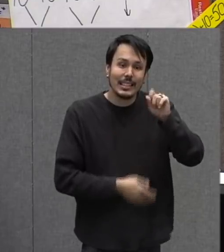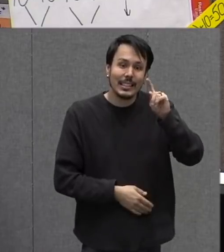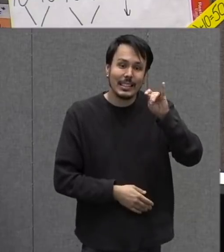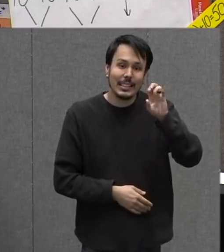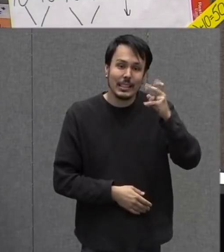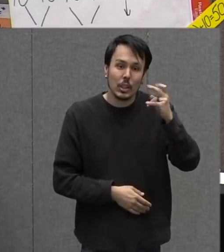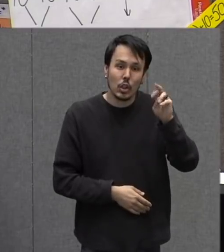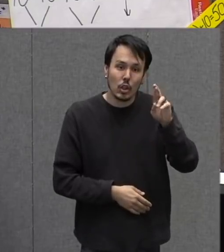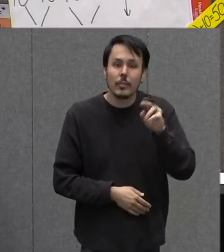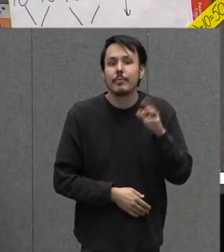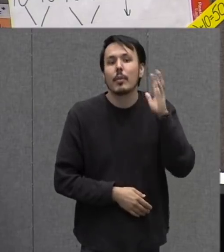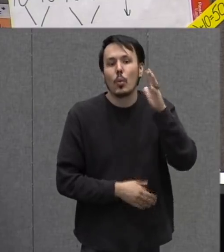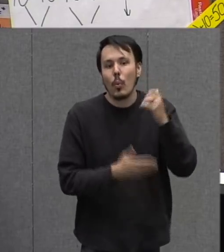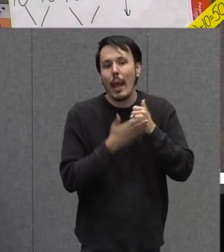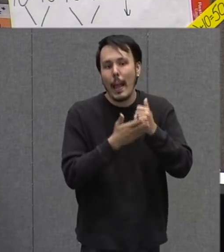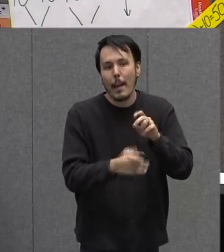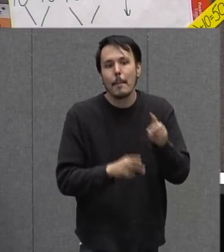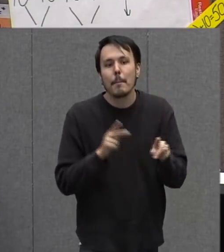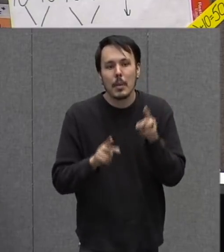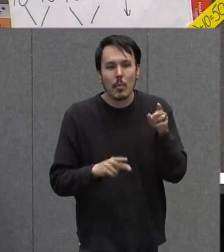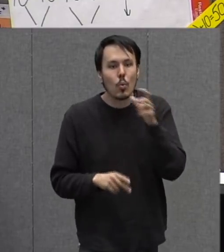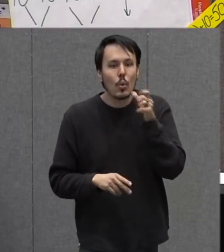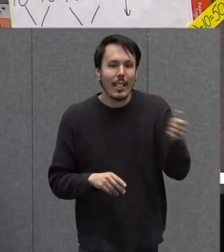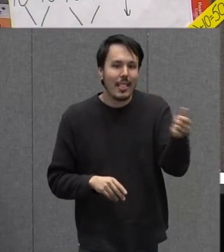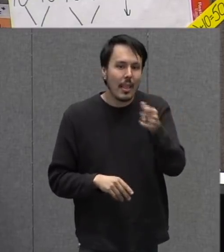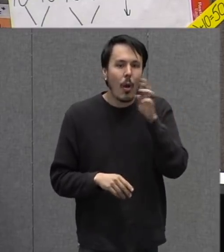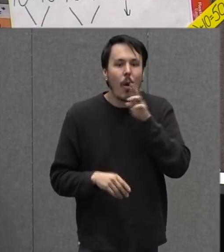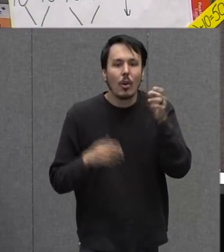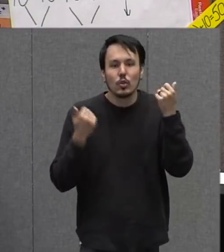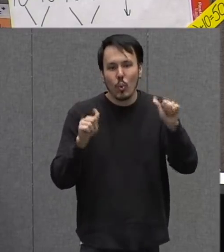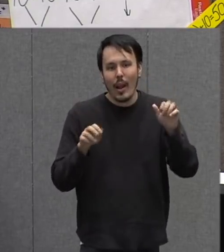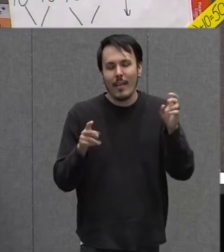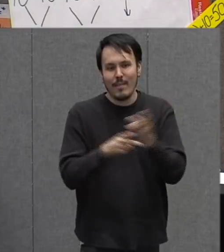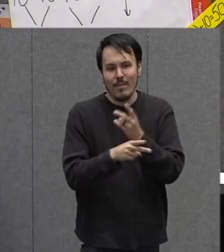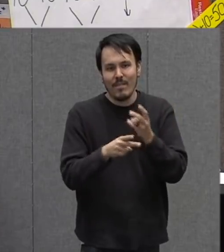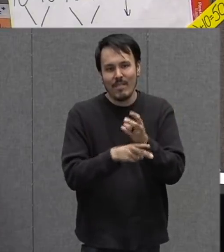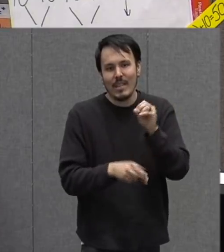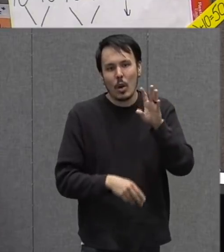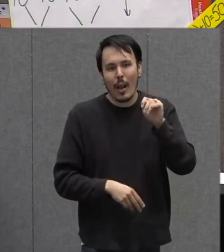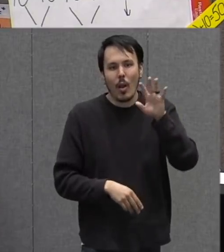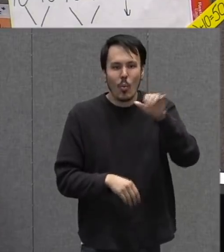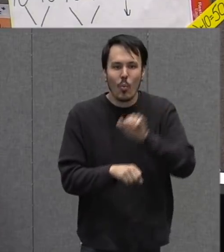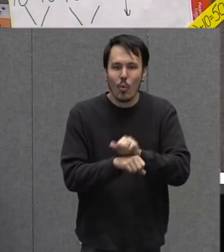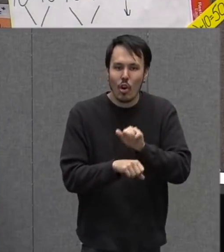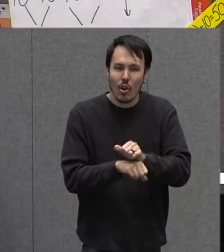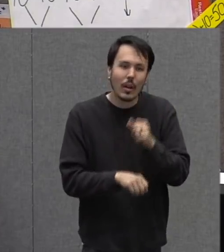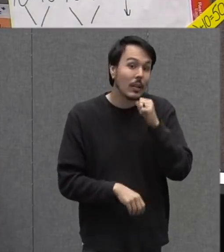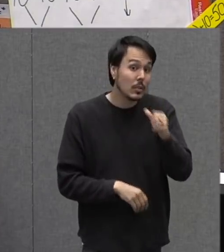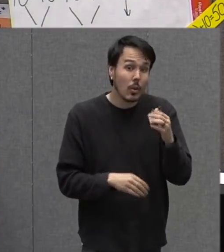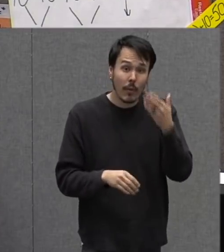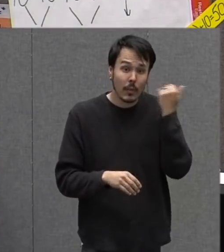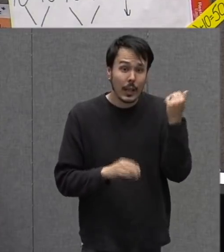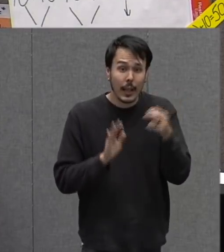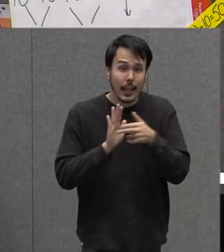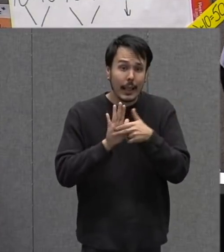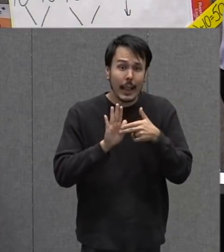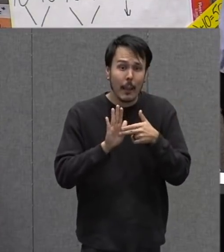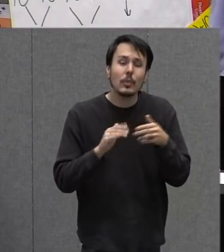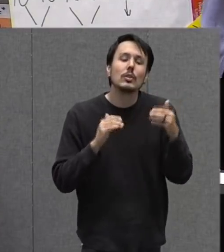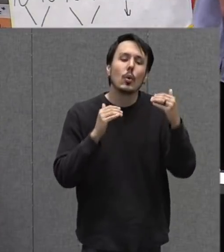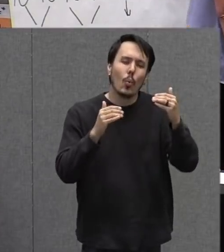helps other people who are trying to understand your work. So don't forget those labels. Then we moved on to the next